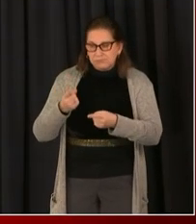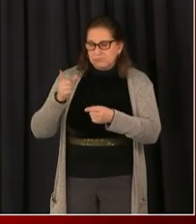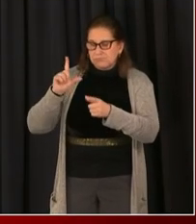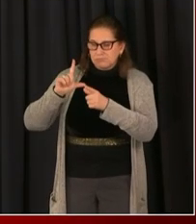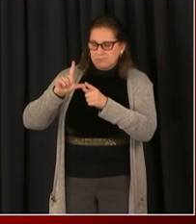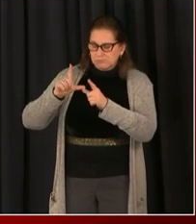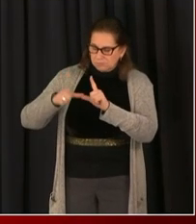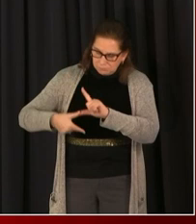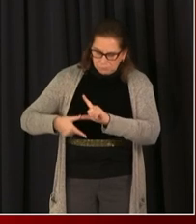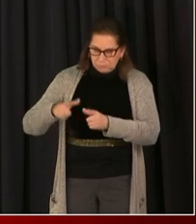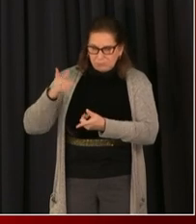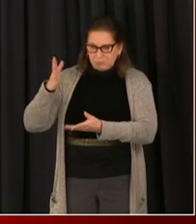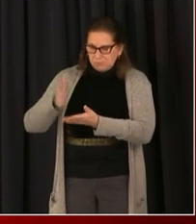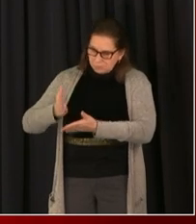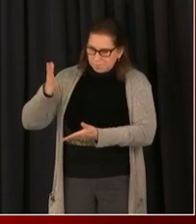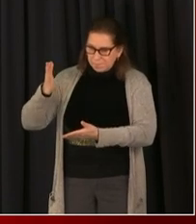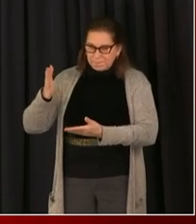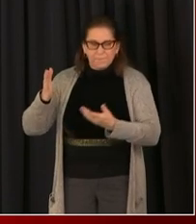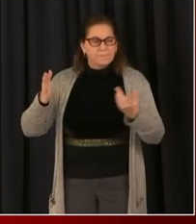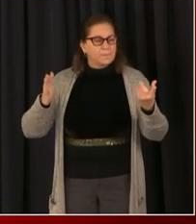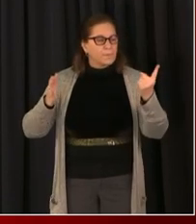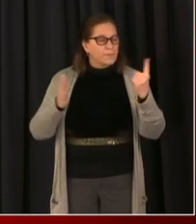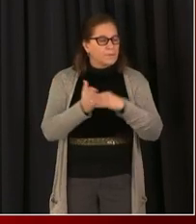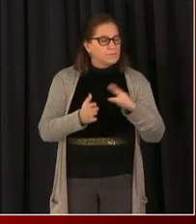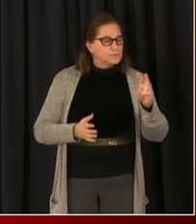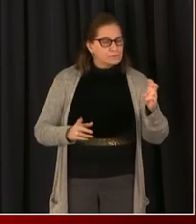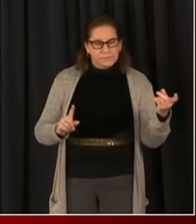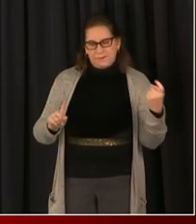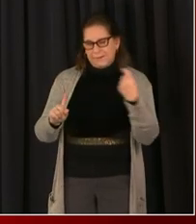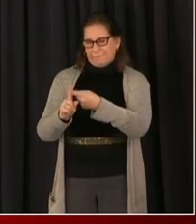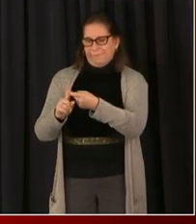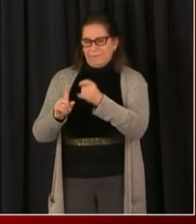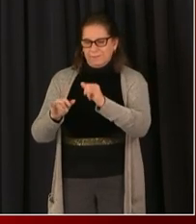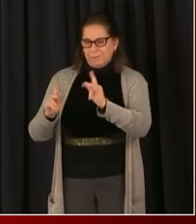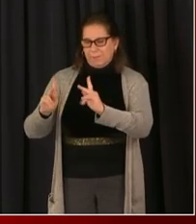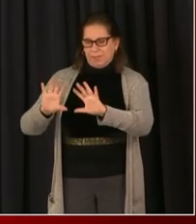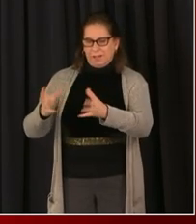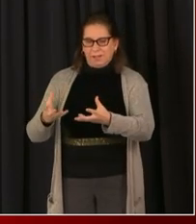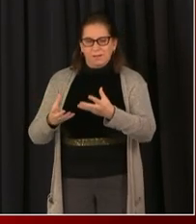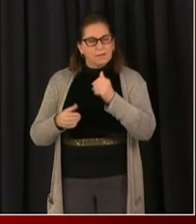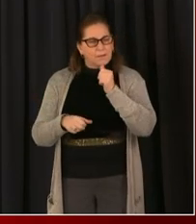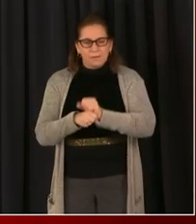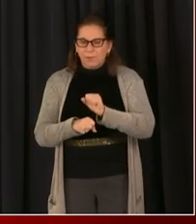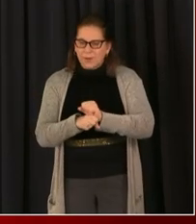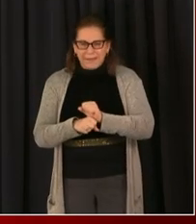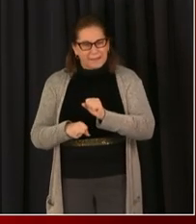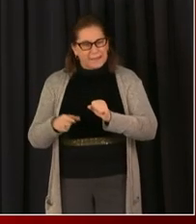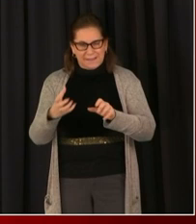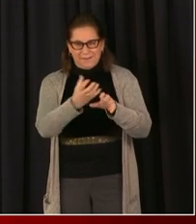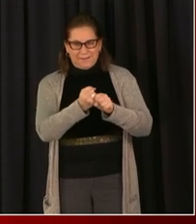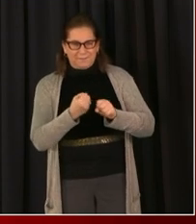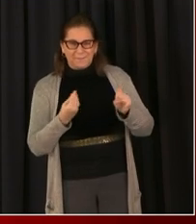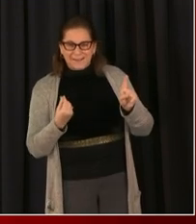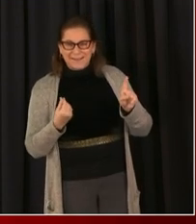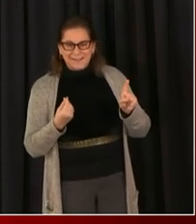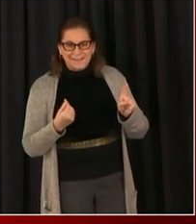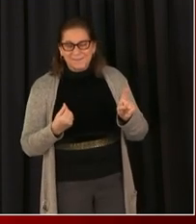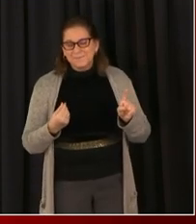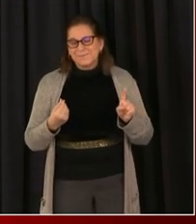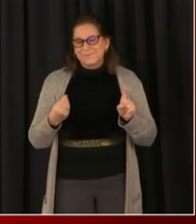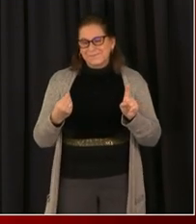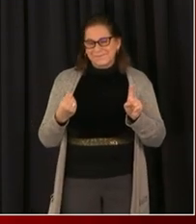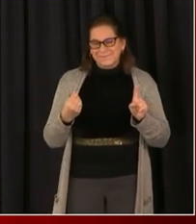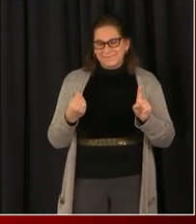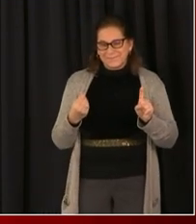a while since we've talked about this, and Director Morris Hughes is here to talk